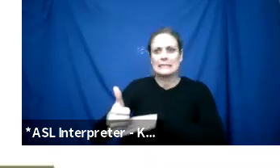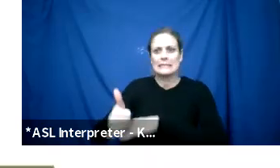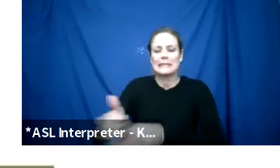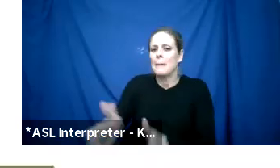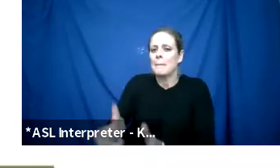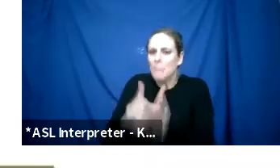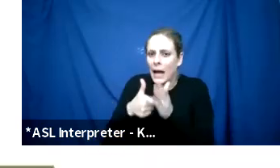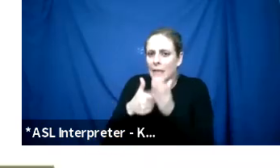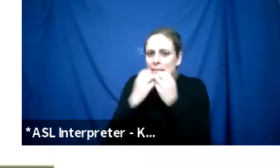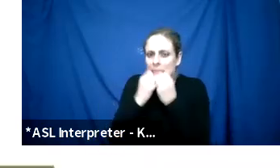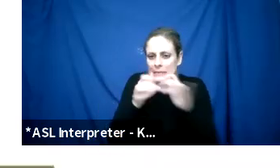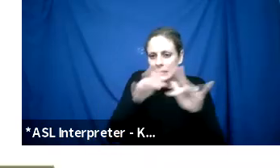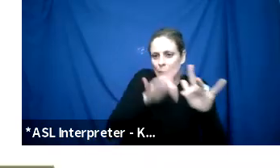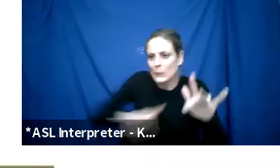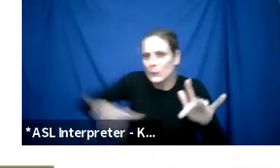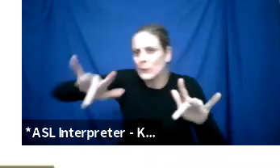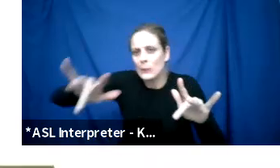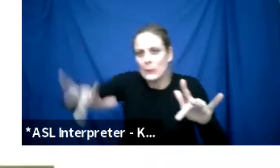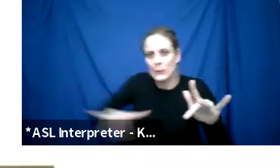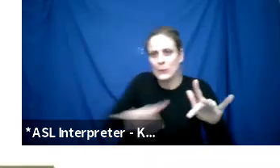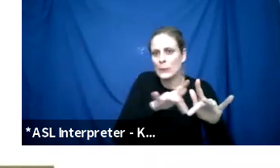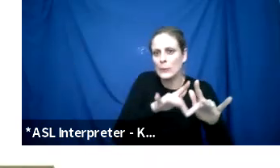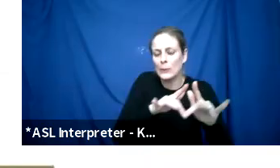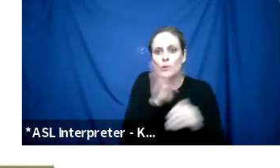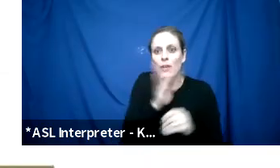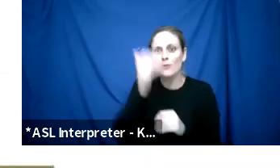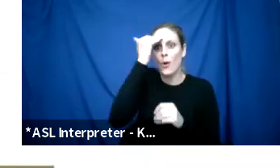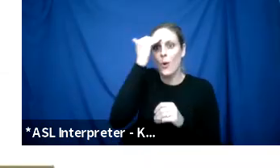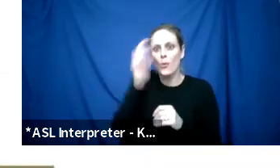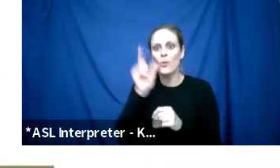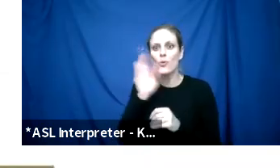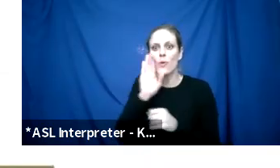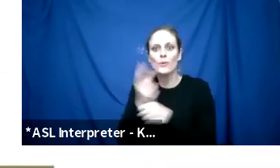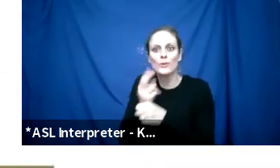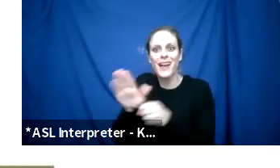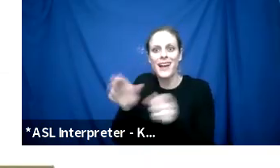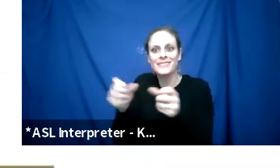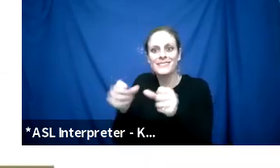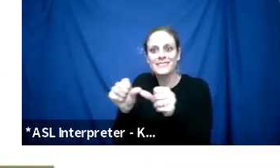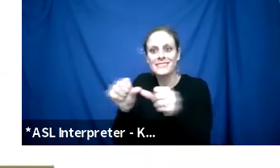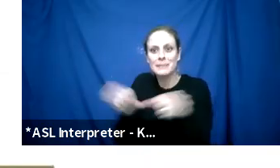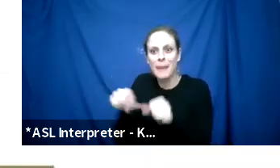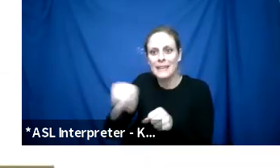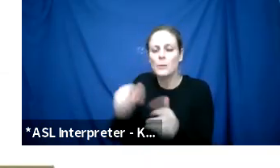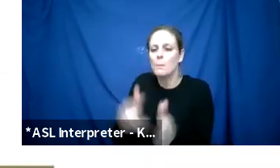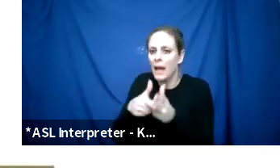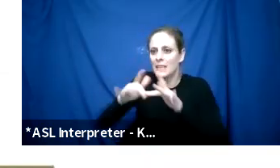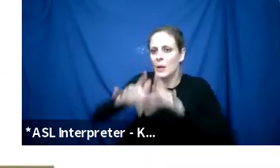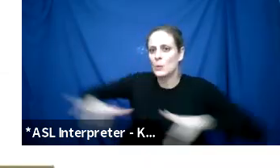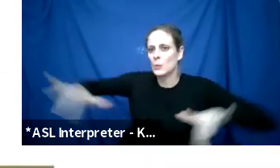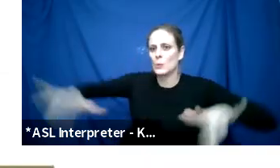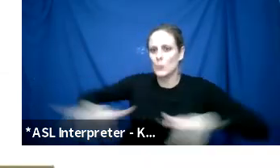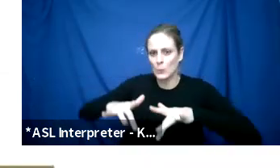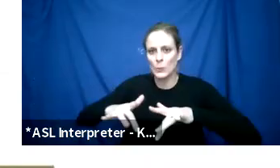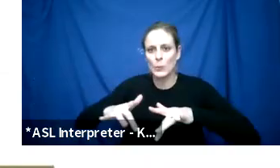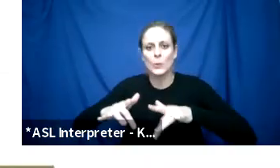to remain clear as you never know who needs to be utilizing that space. So it's important to remain clear of that space.